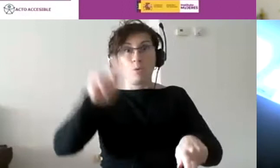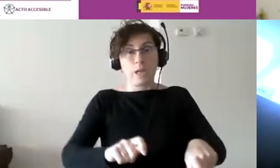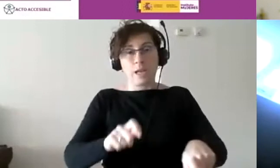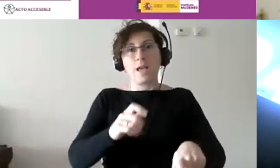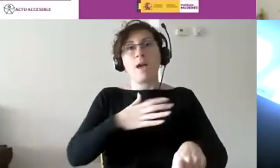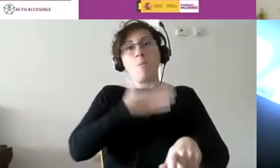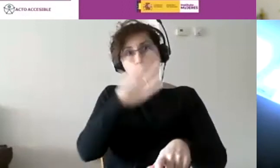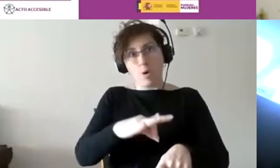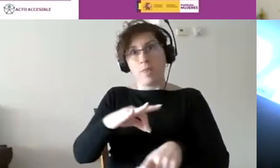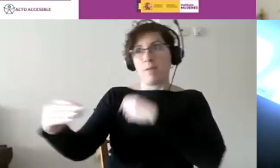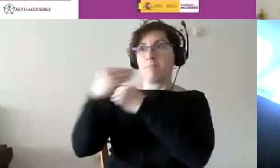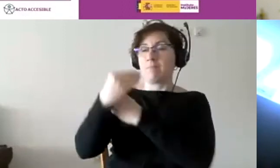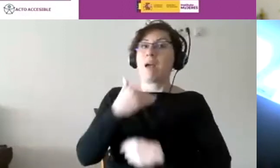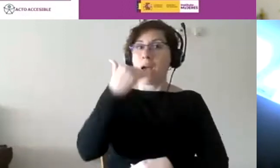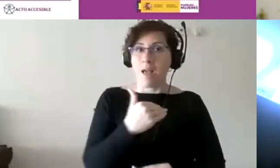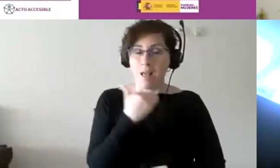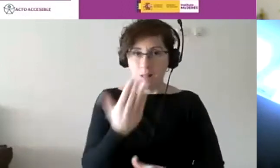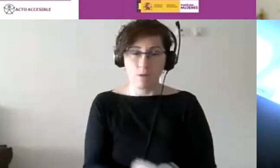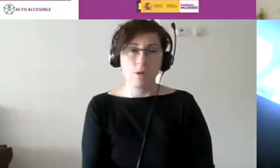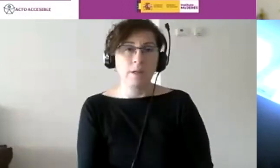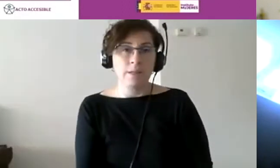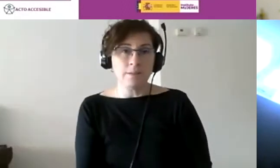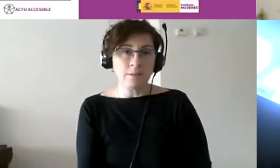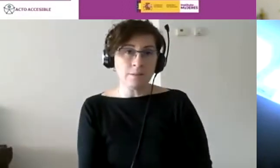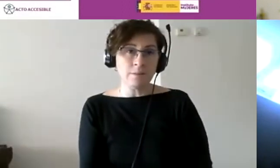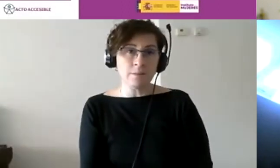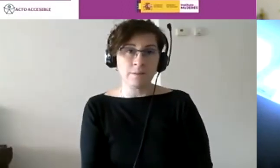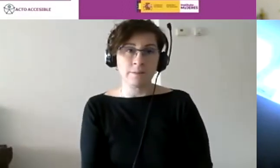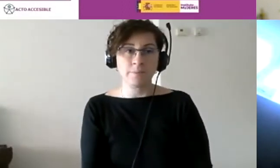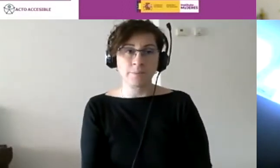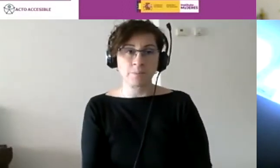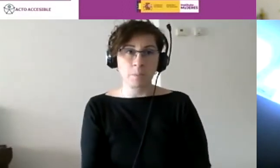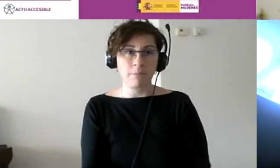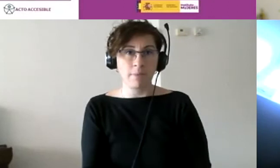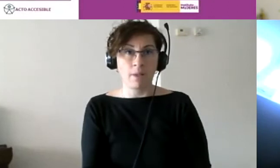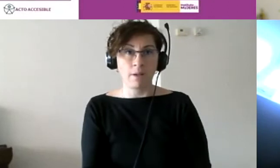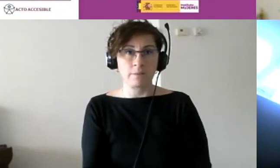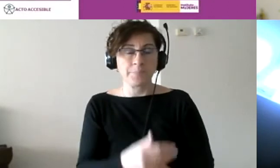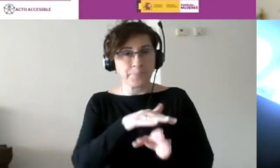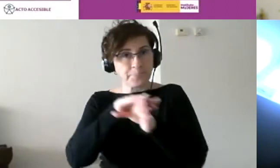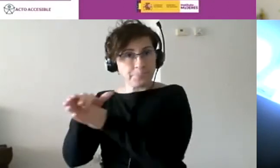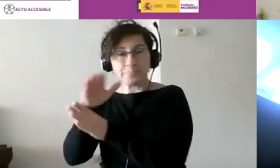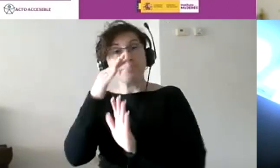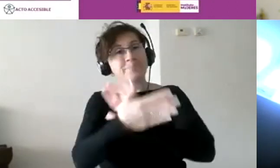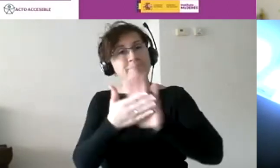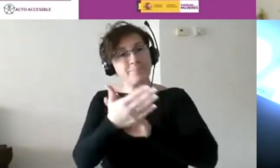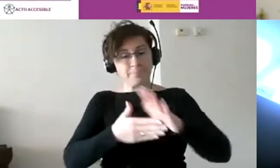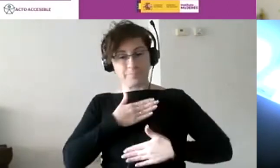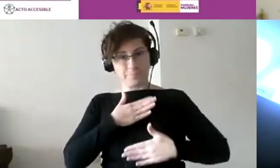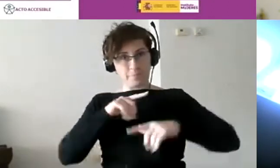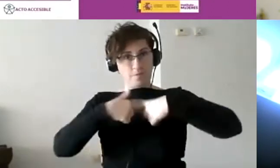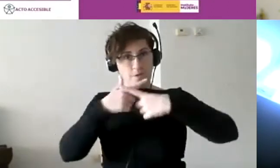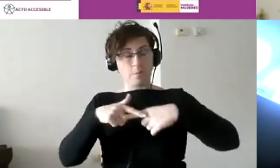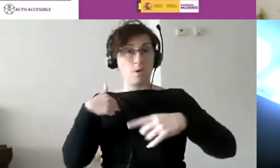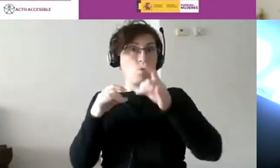What about my family? We are really lucky because we see great